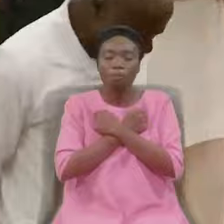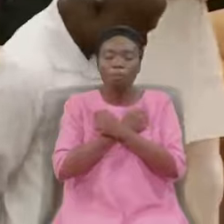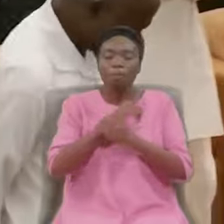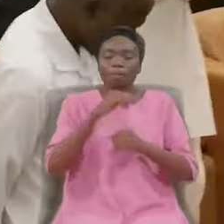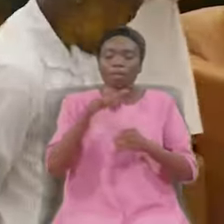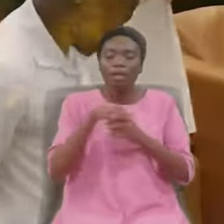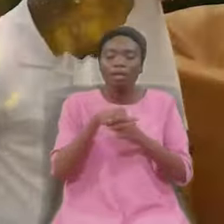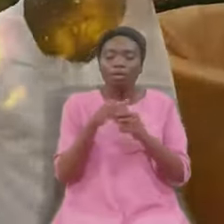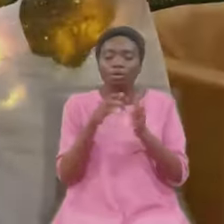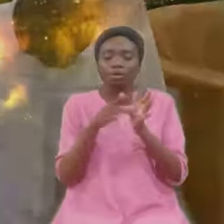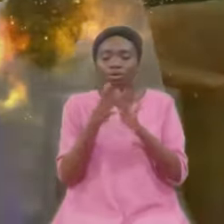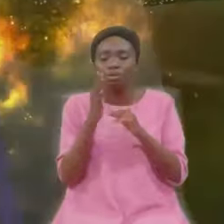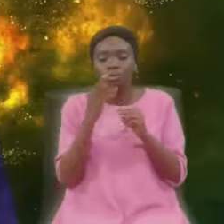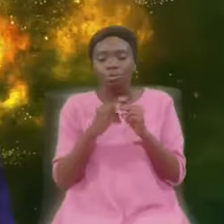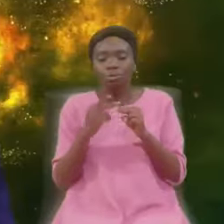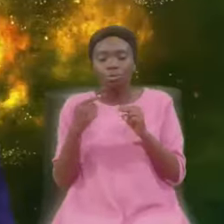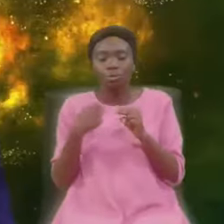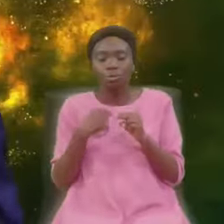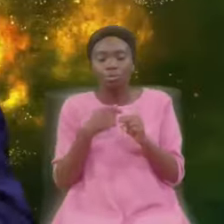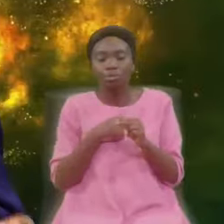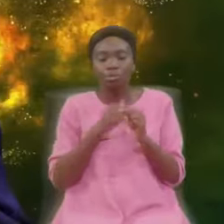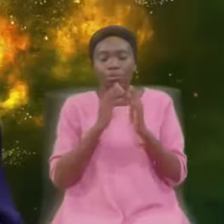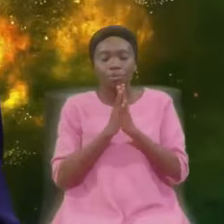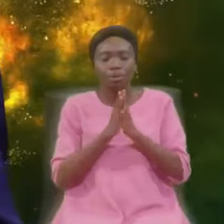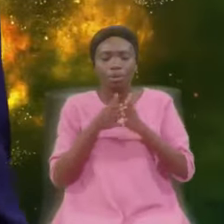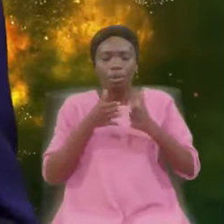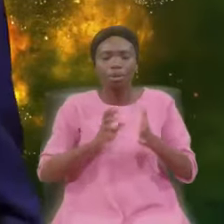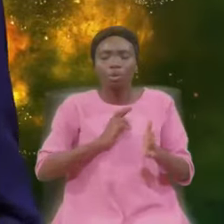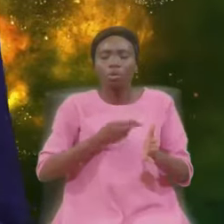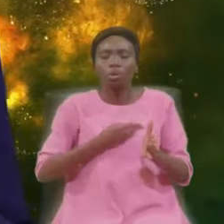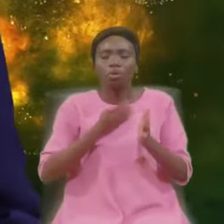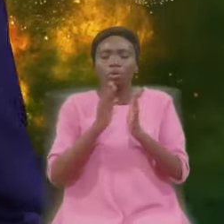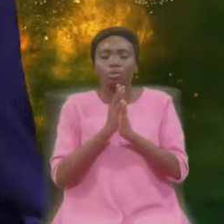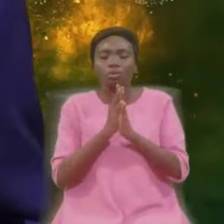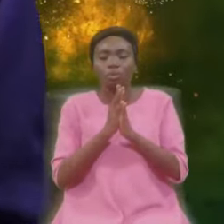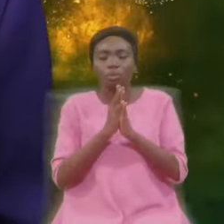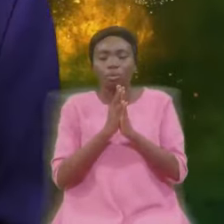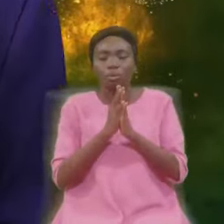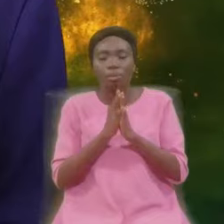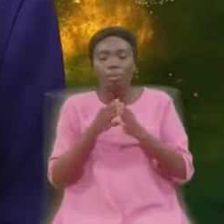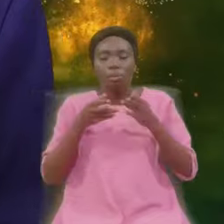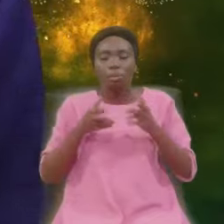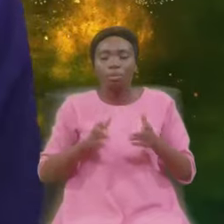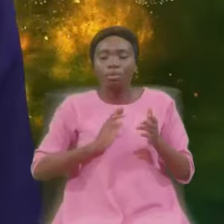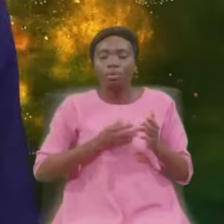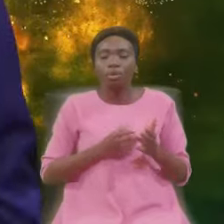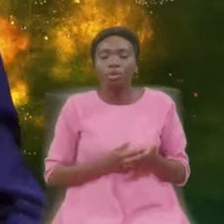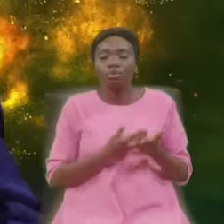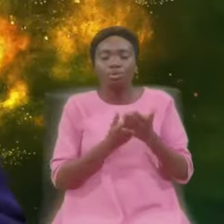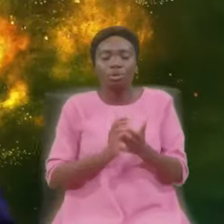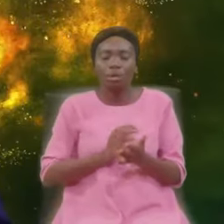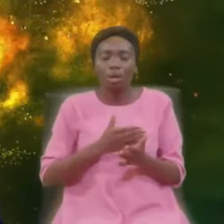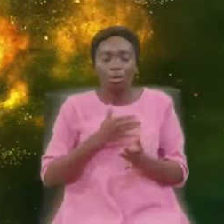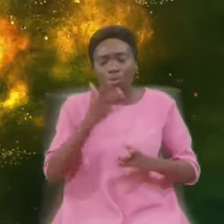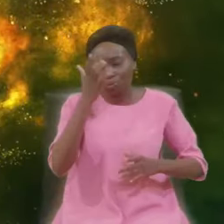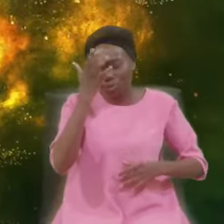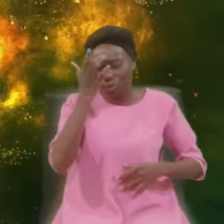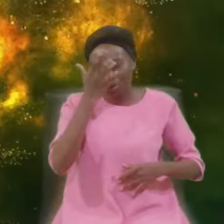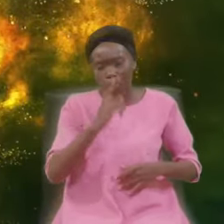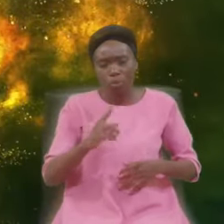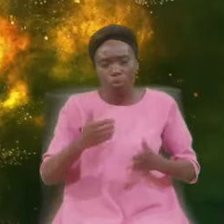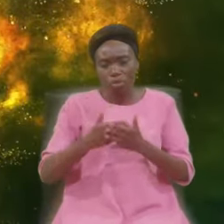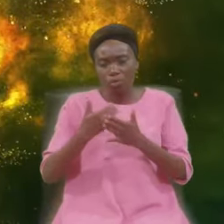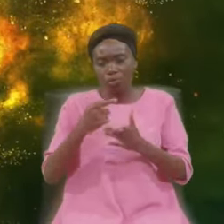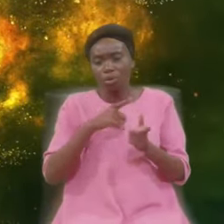In Jesus' name we pray. Let's pray. Let's present our sick world before